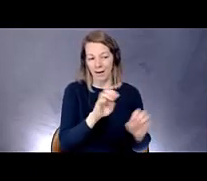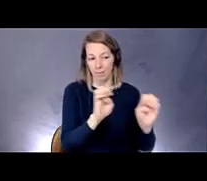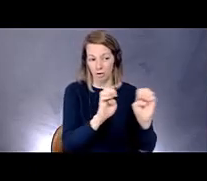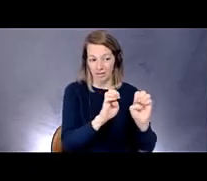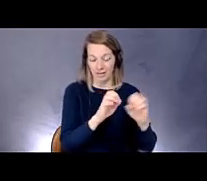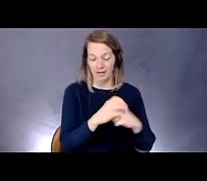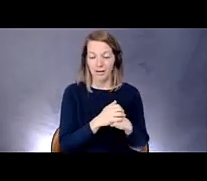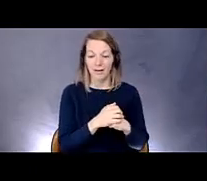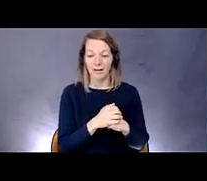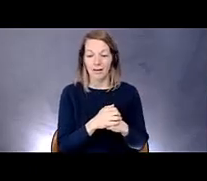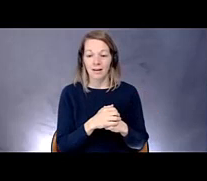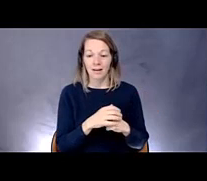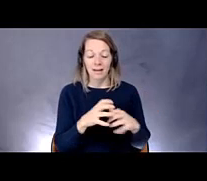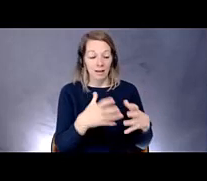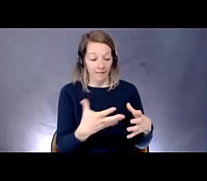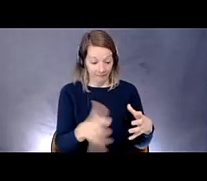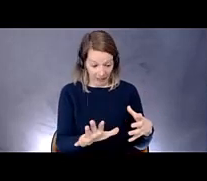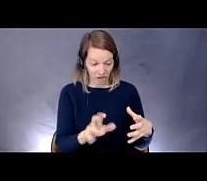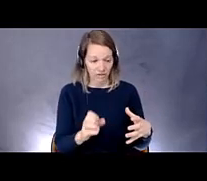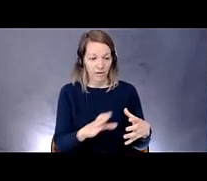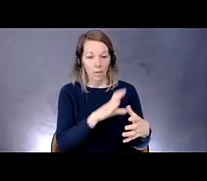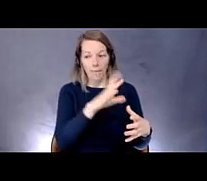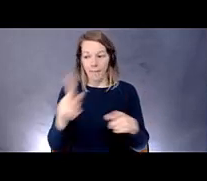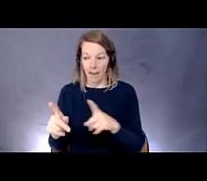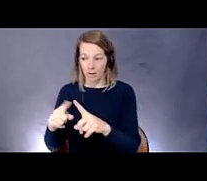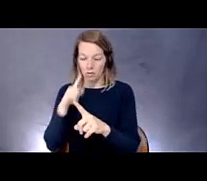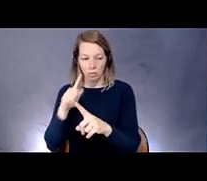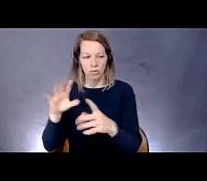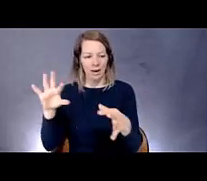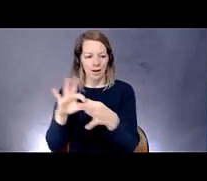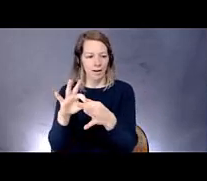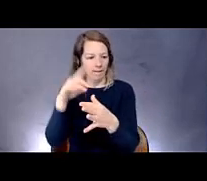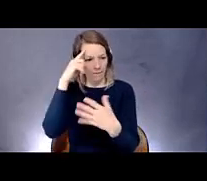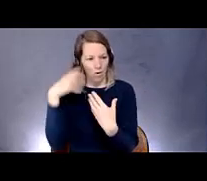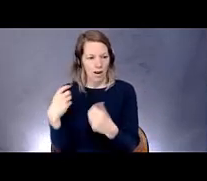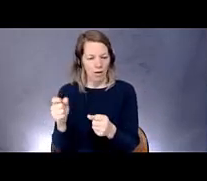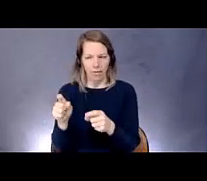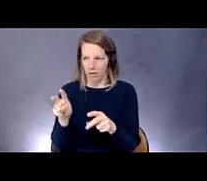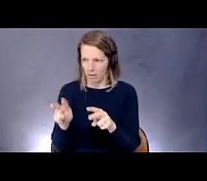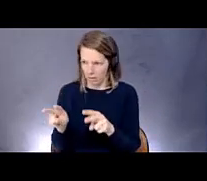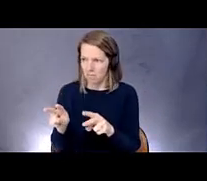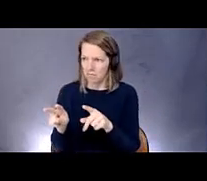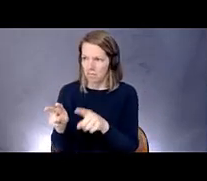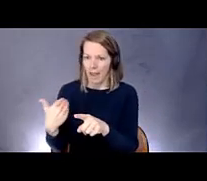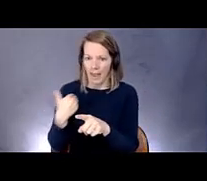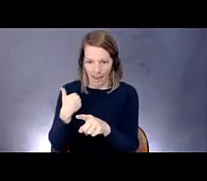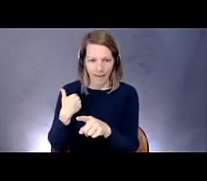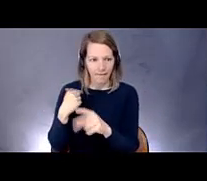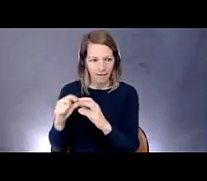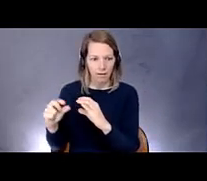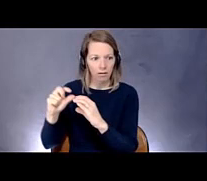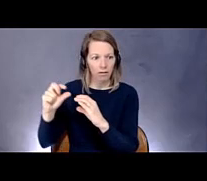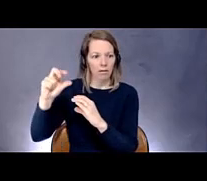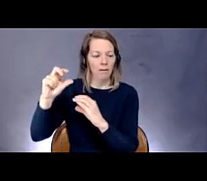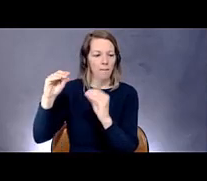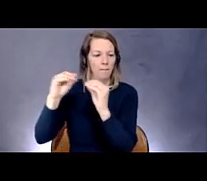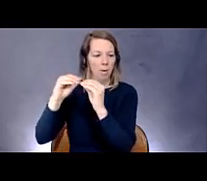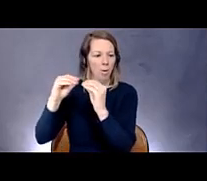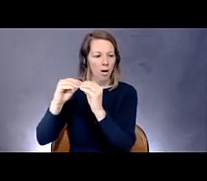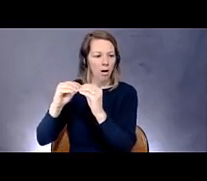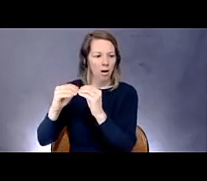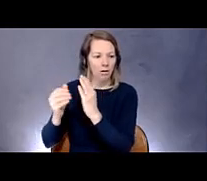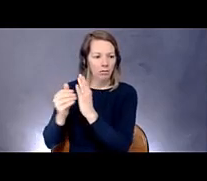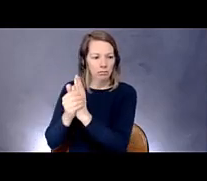they go back to Connect for Health Colorado, they very well may find out that they have those enhanced subsidies that will make coverage even more affordable to